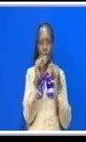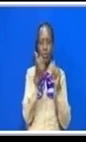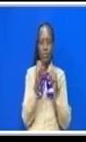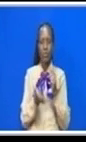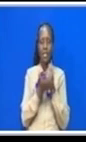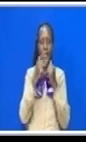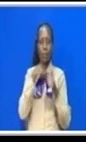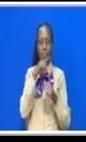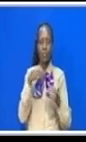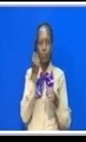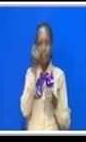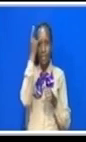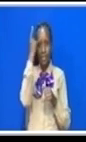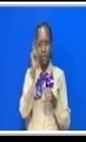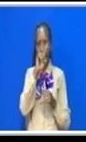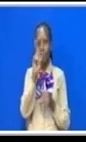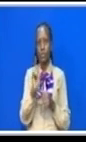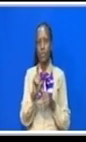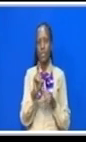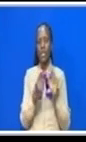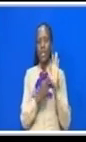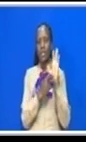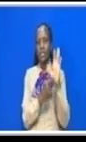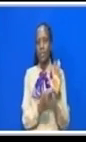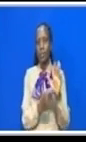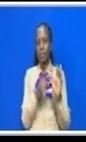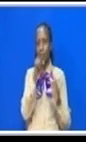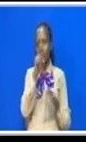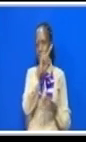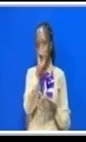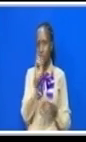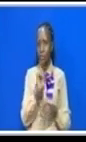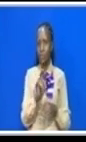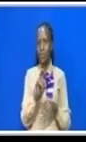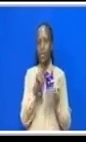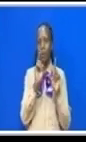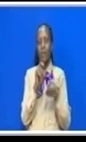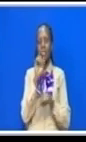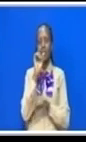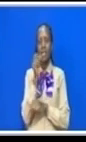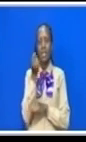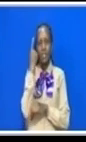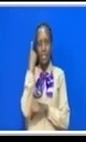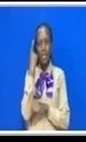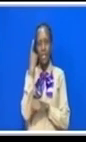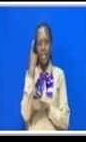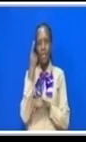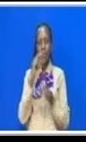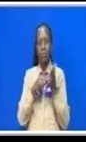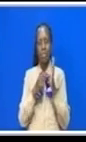the question. For example, in that question we need to understand what does it mean by the term